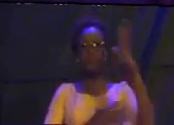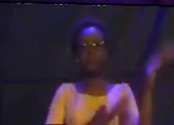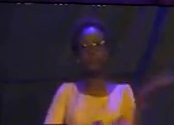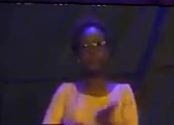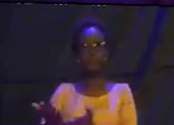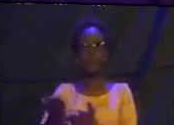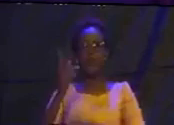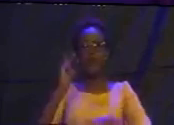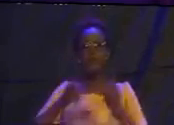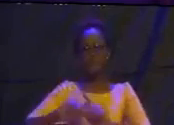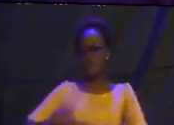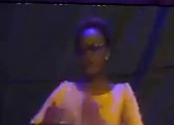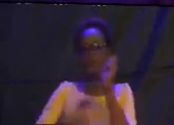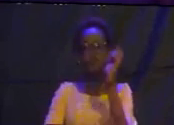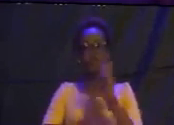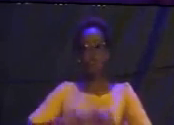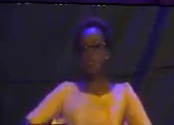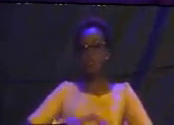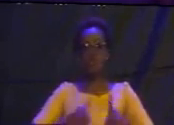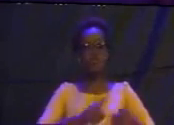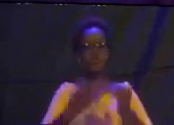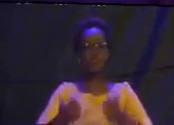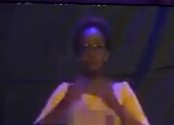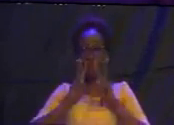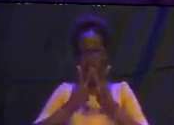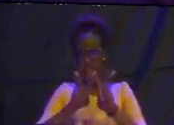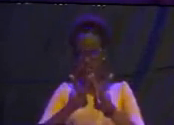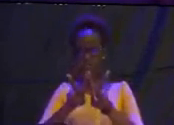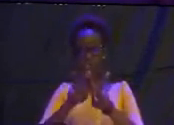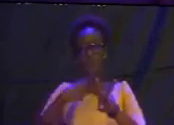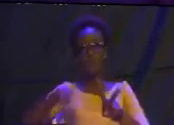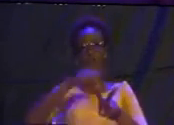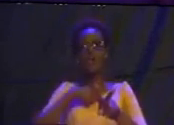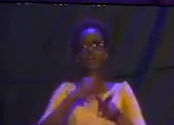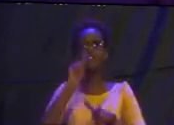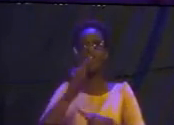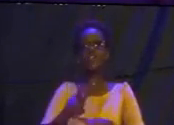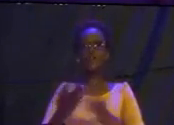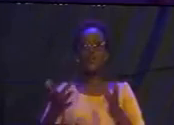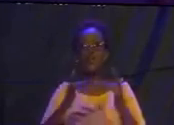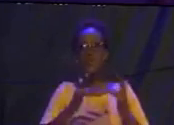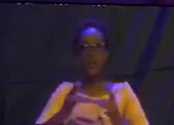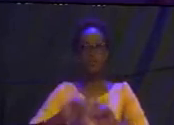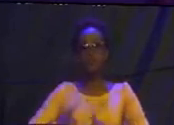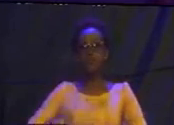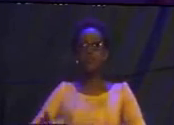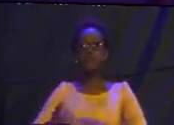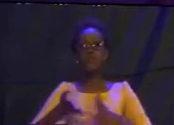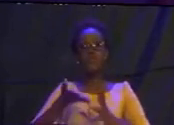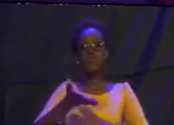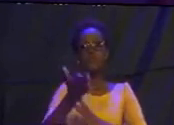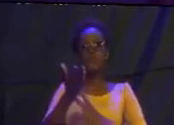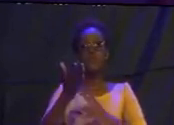welcome them. We have many people from many nations who are following us live right